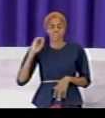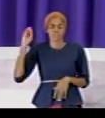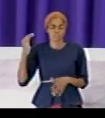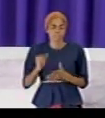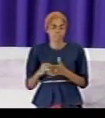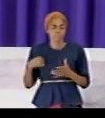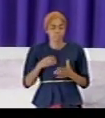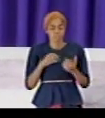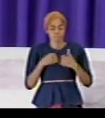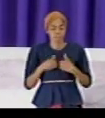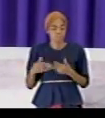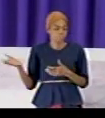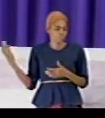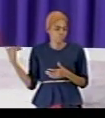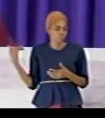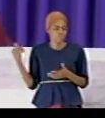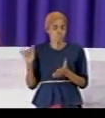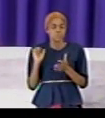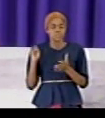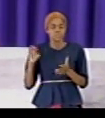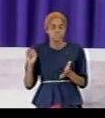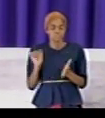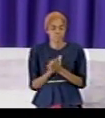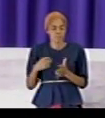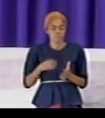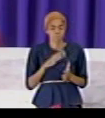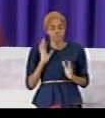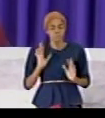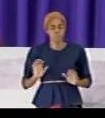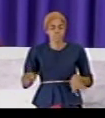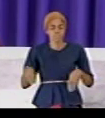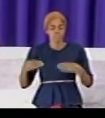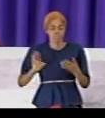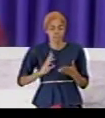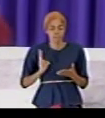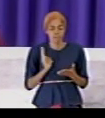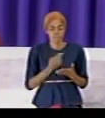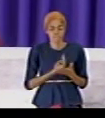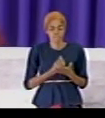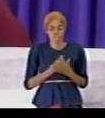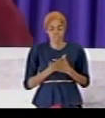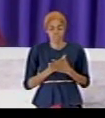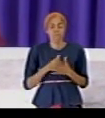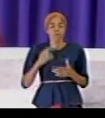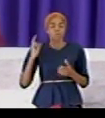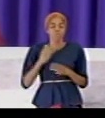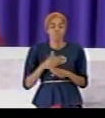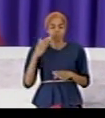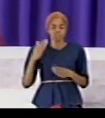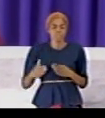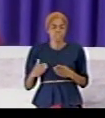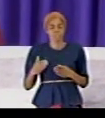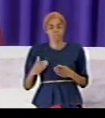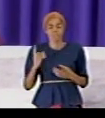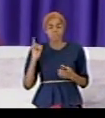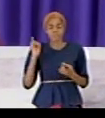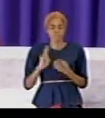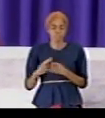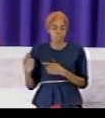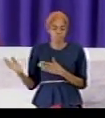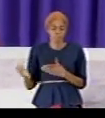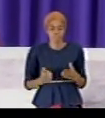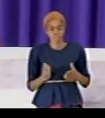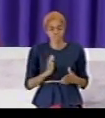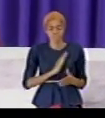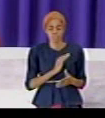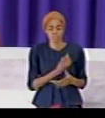in those days, so we can give ourselves completely, totally, wholly to bringing souls